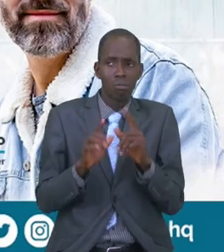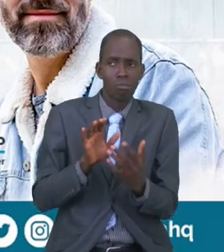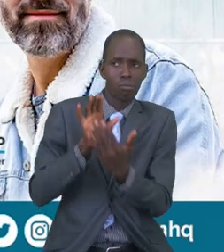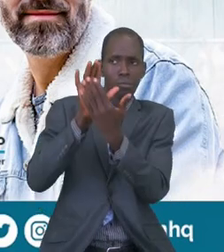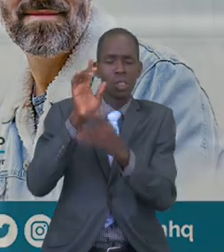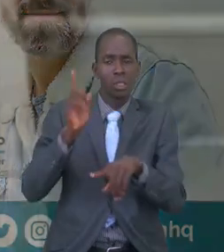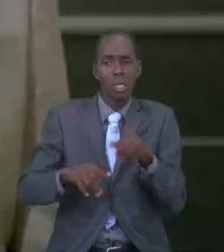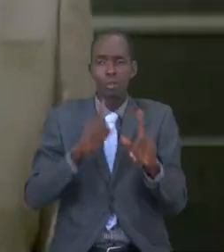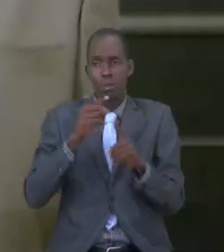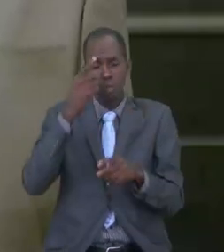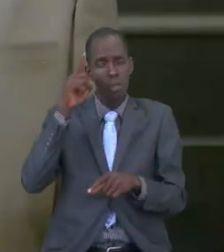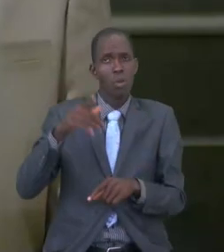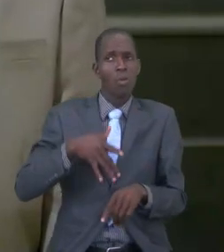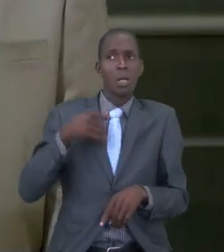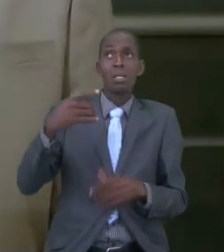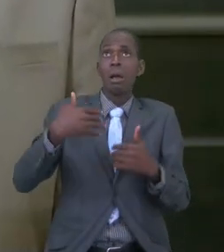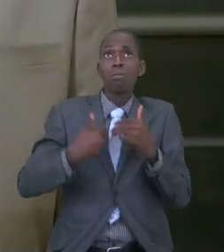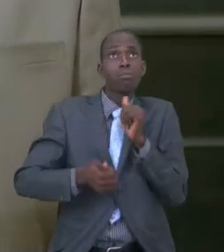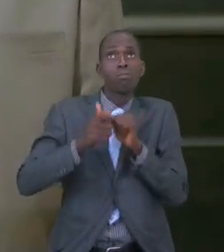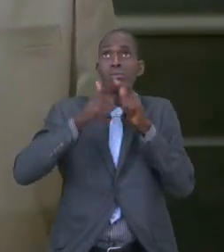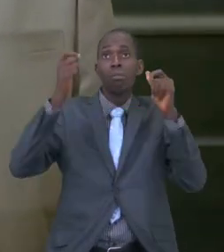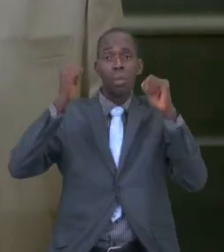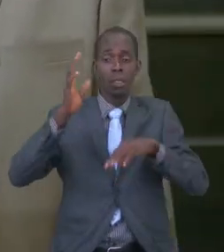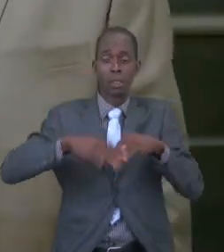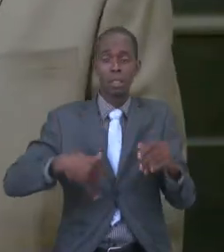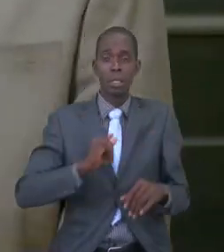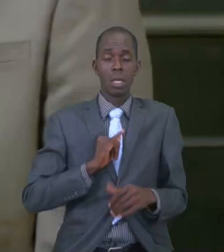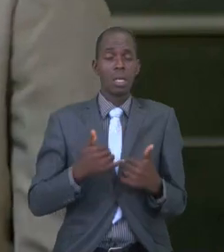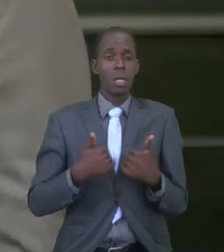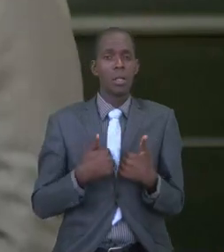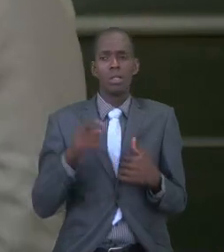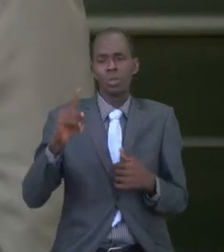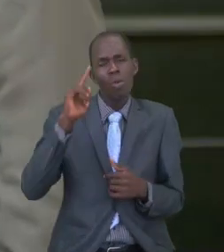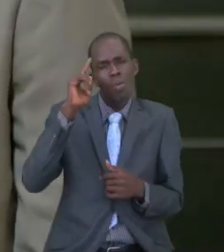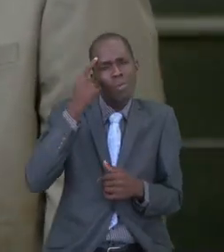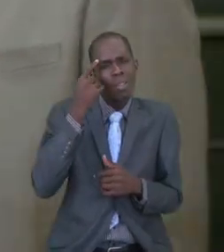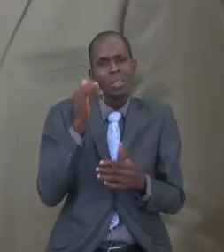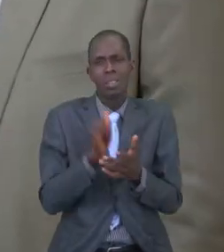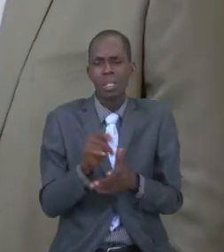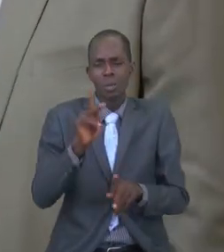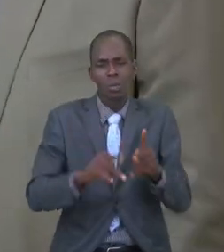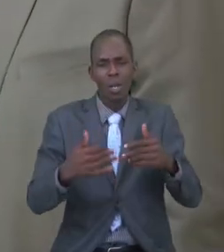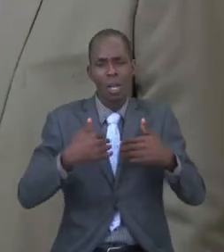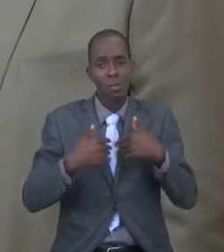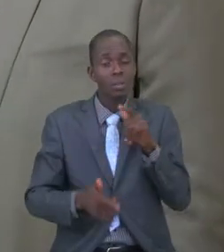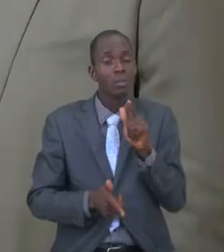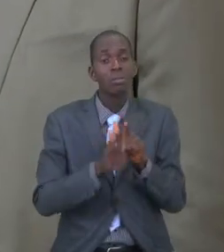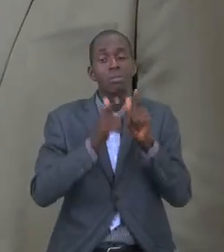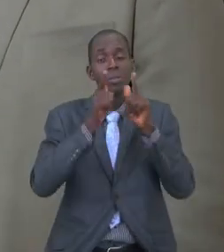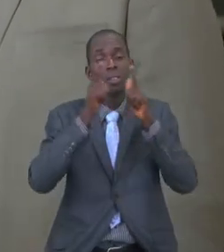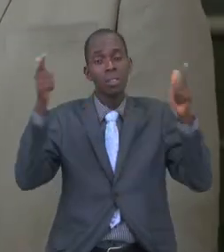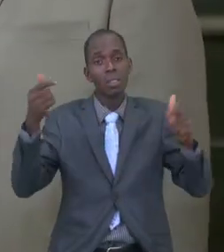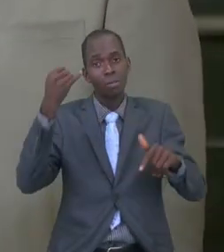they had a greater power than you have. You thought they have a greater intention to exterminate